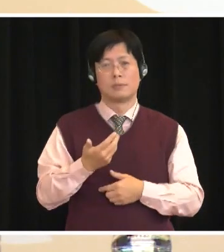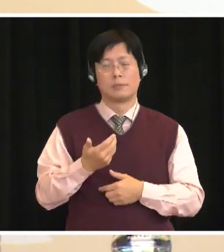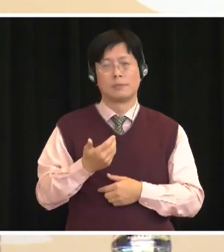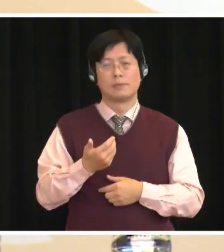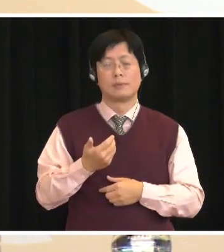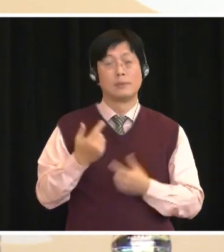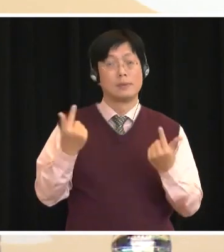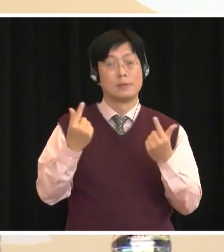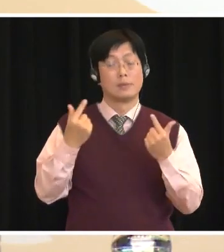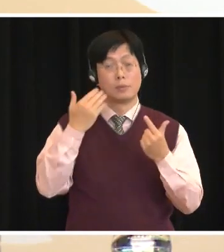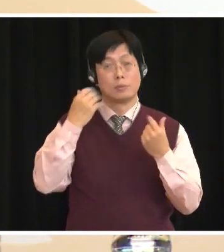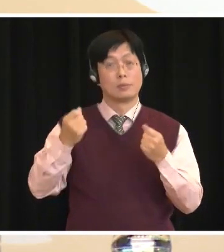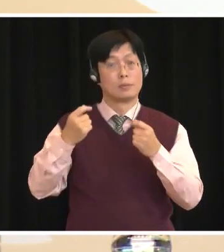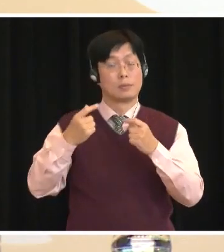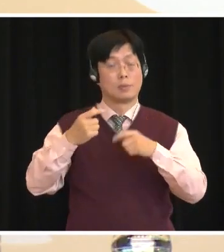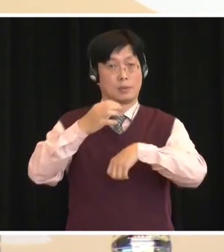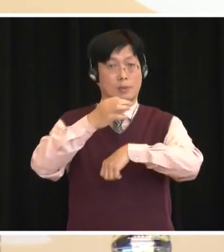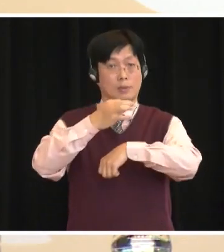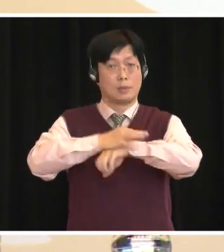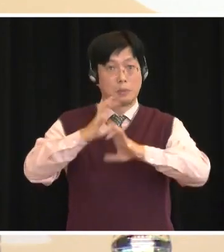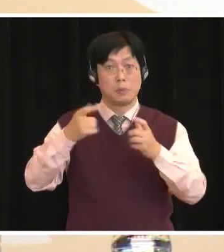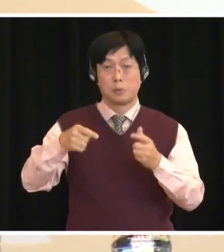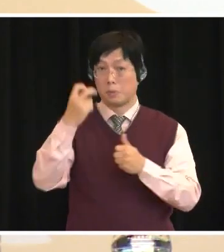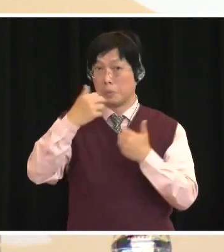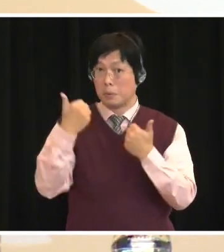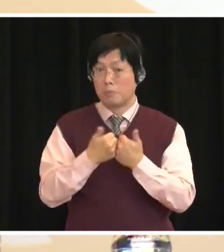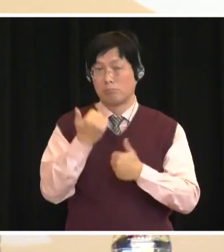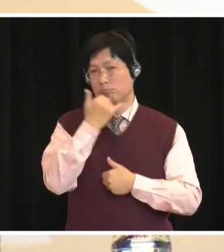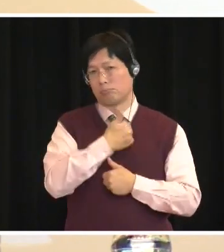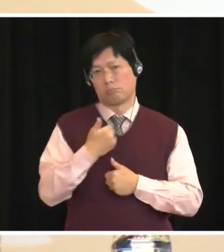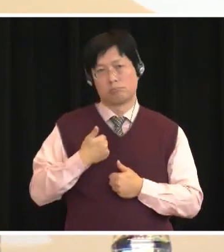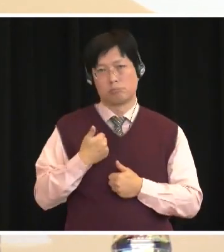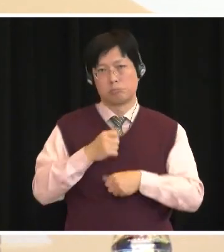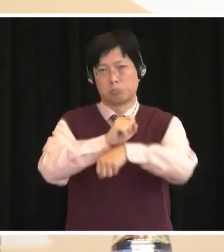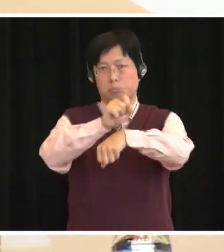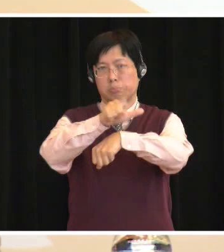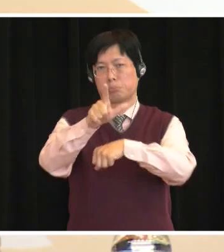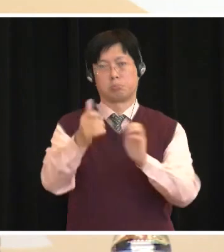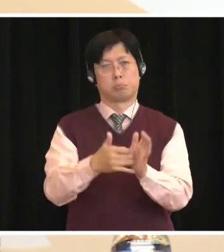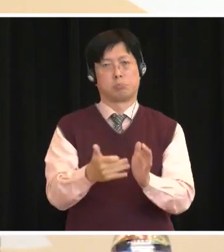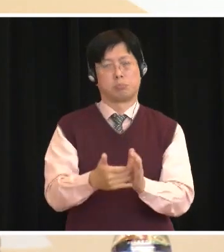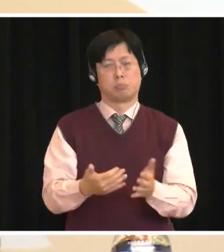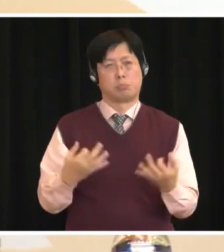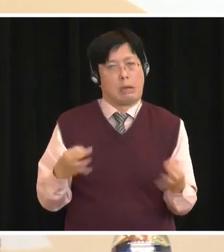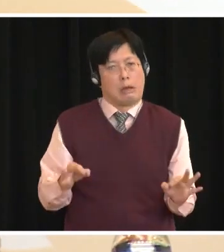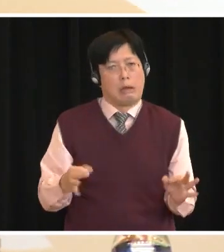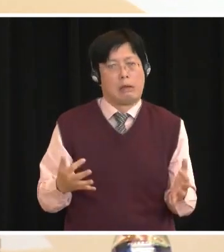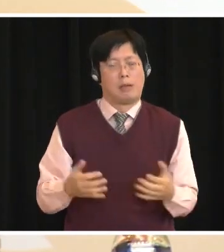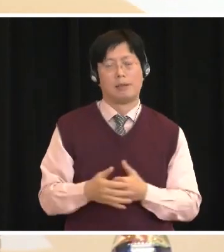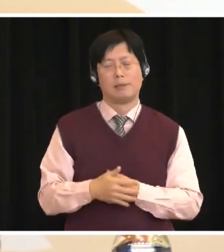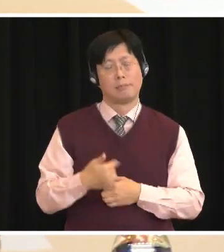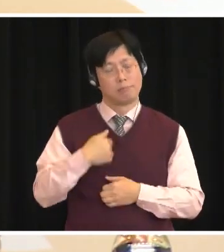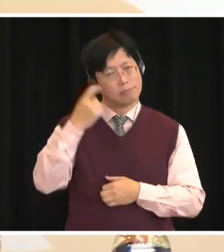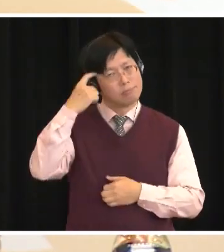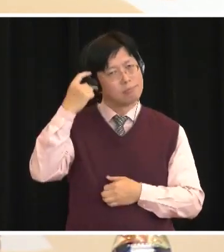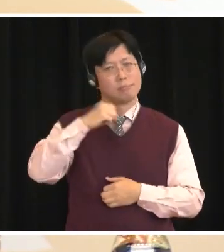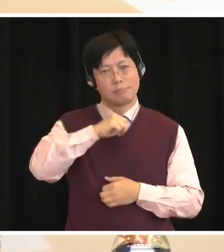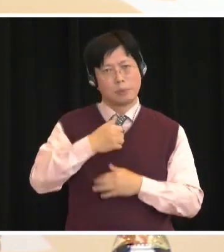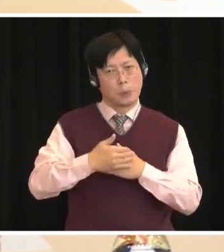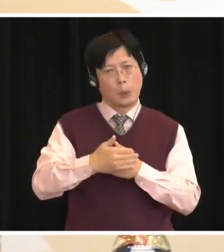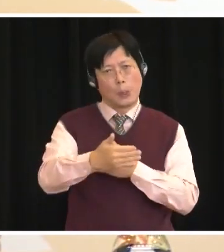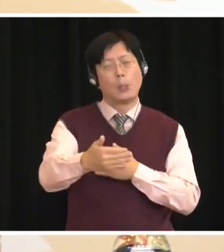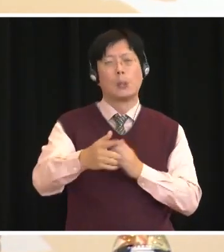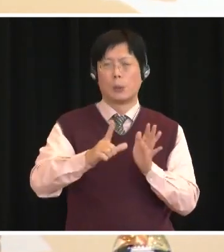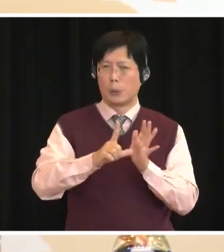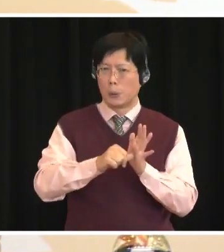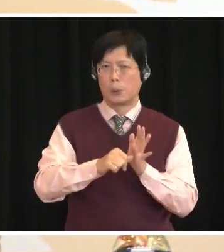hours. So you have been treated very exceptionally, and we appreciate your